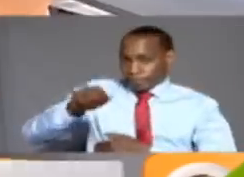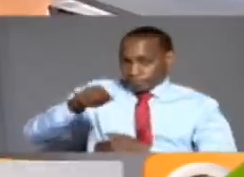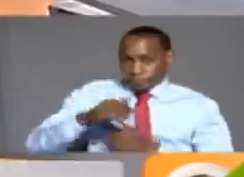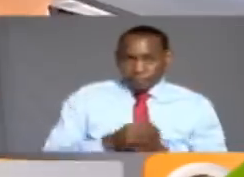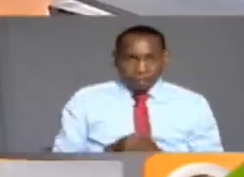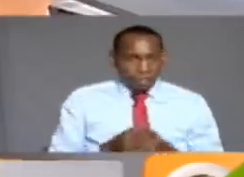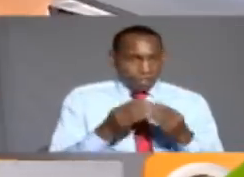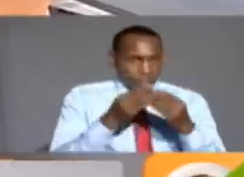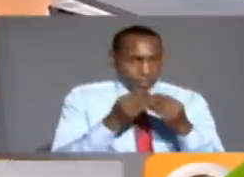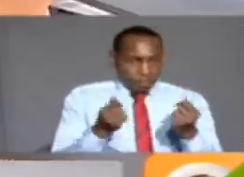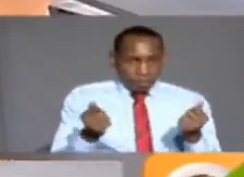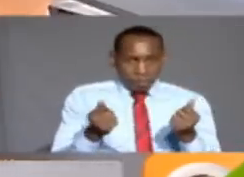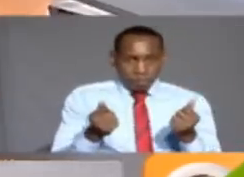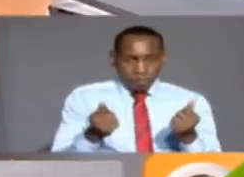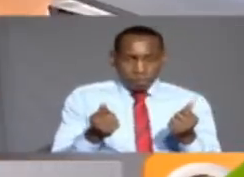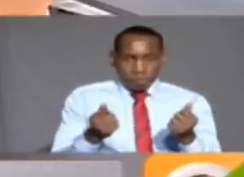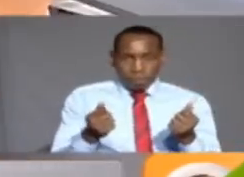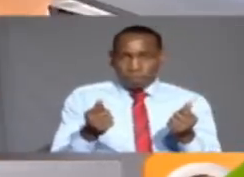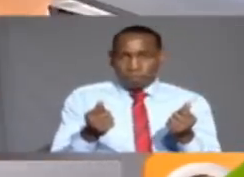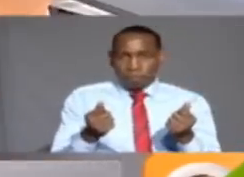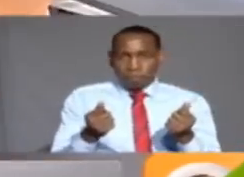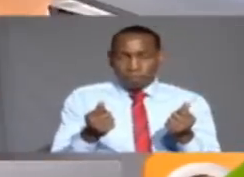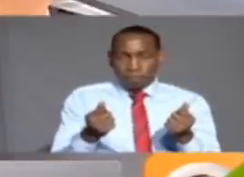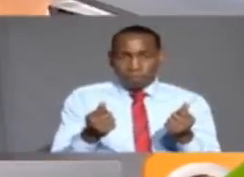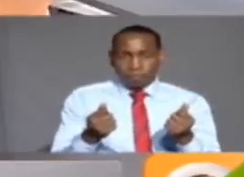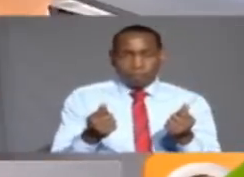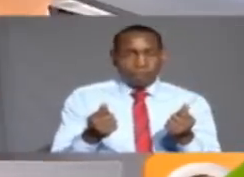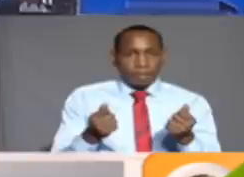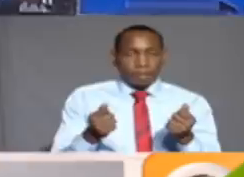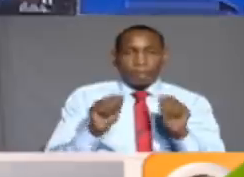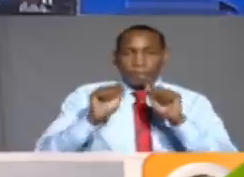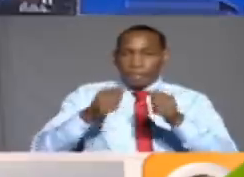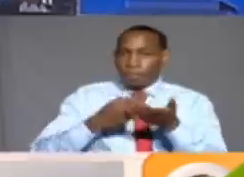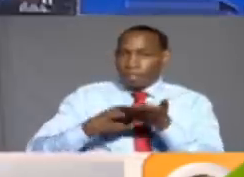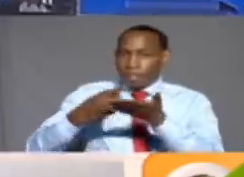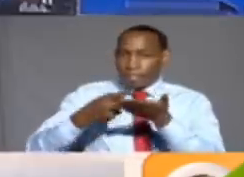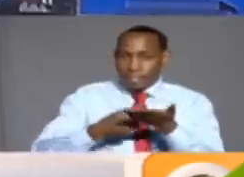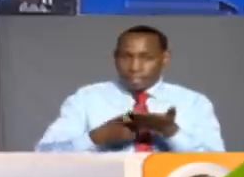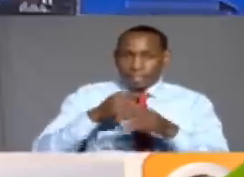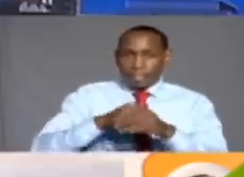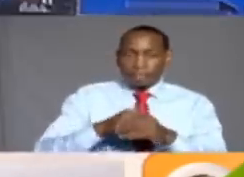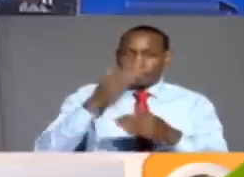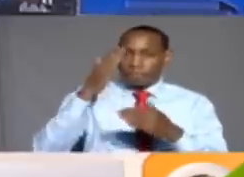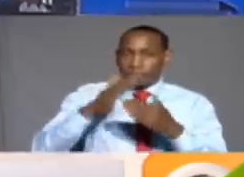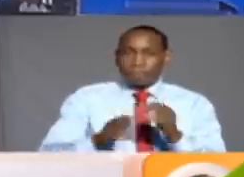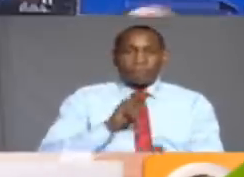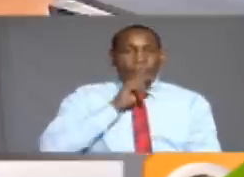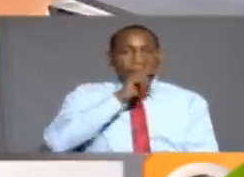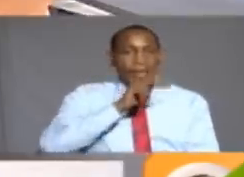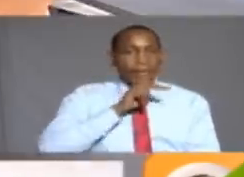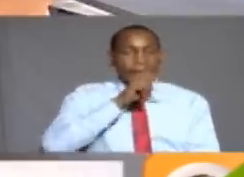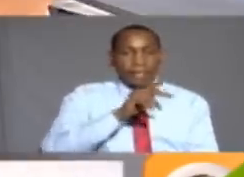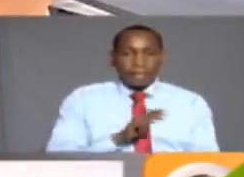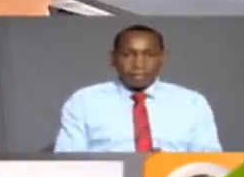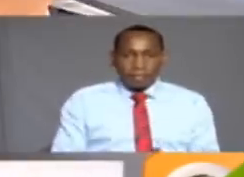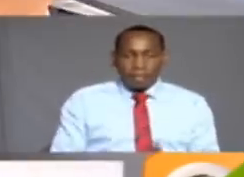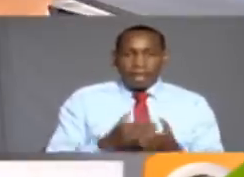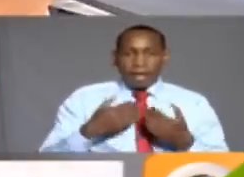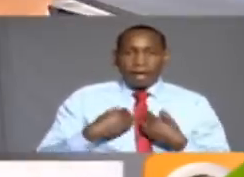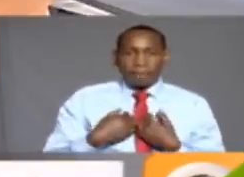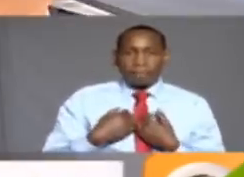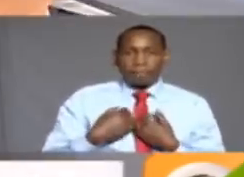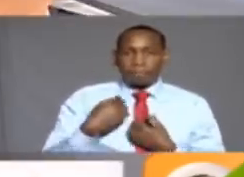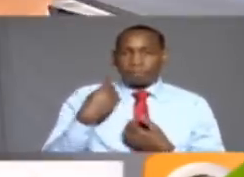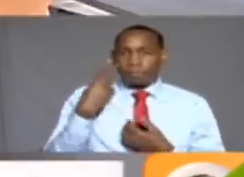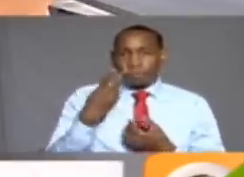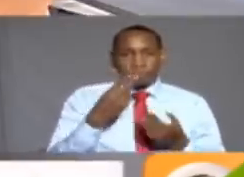The solutions about how to address the crisis we're in are things we can only discuss once we stop the noise. For as long as we are running in two different directions.